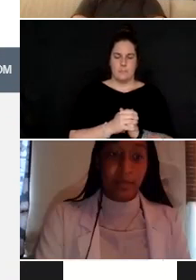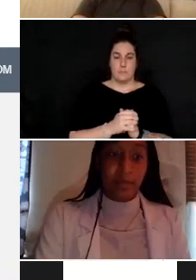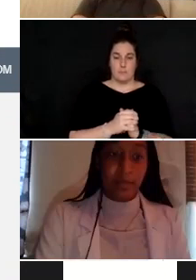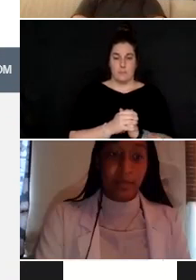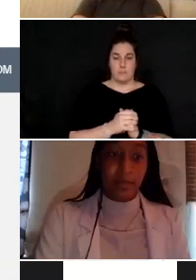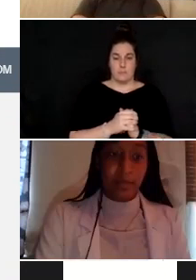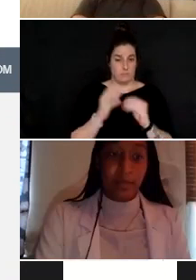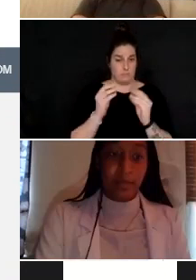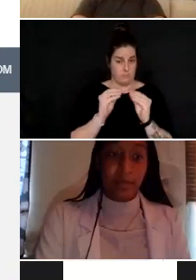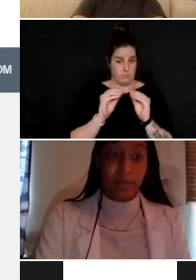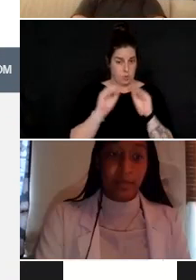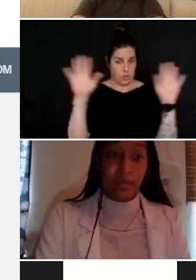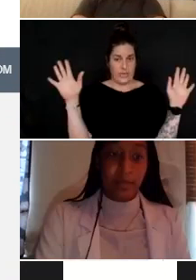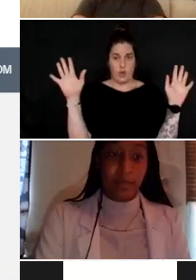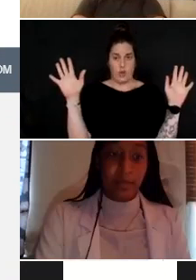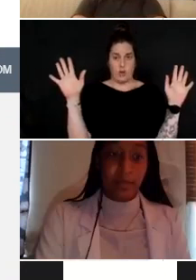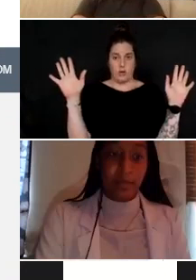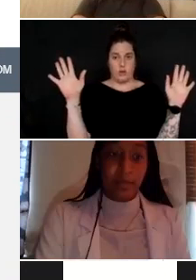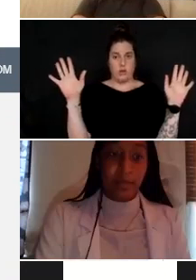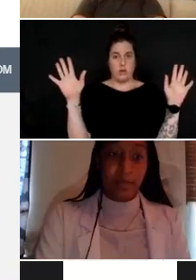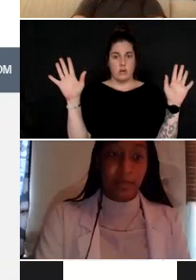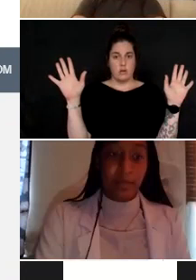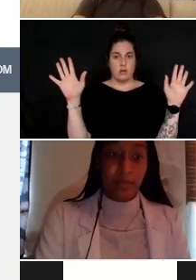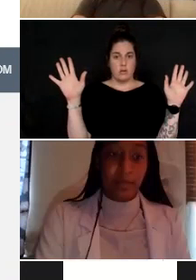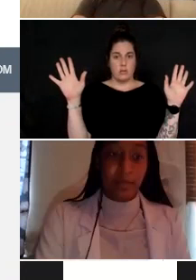That help to make that clear for you?